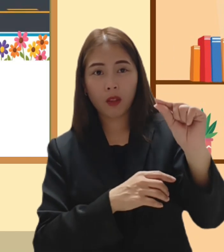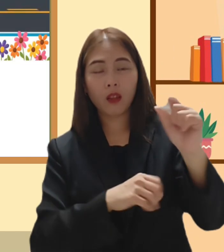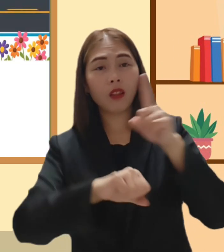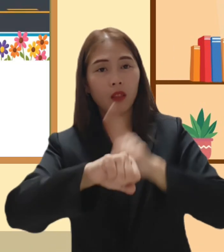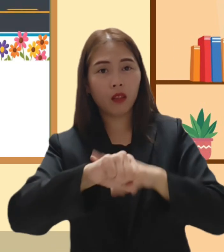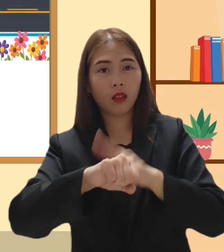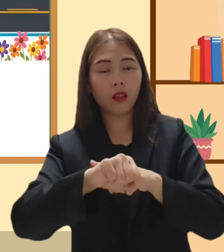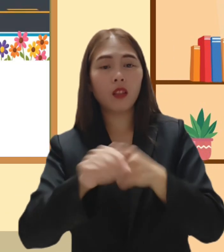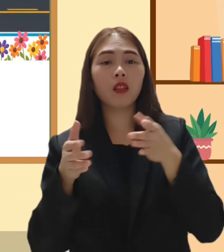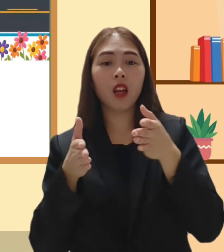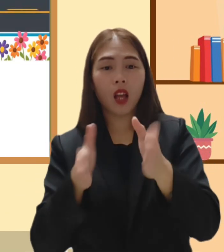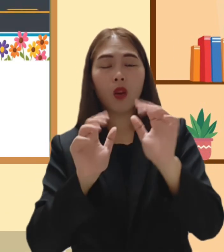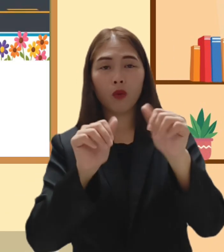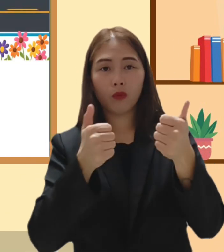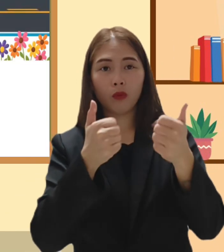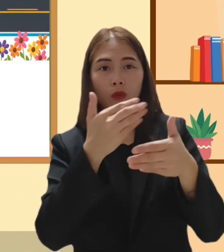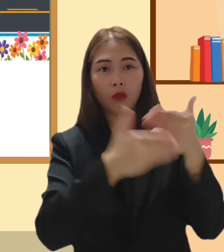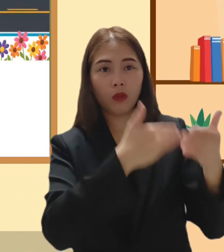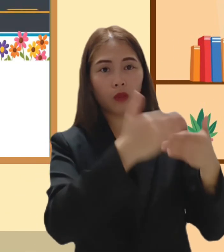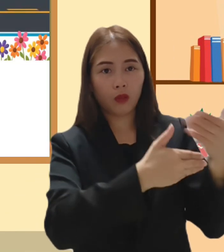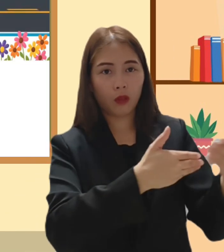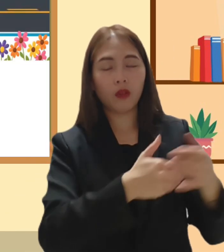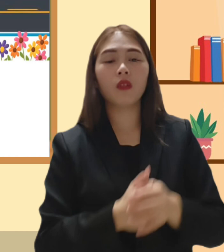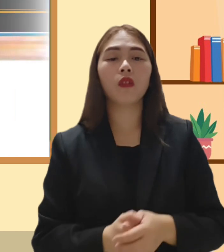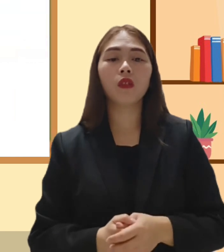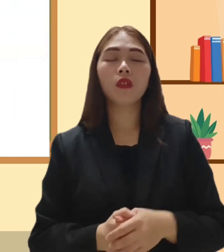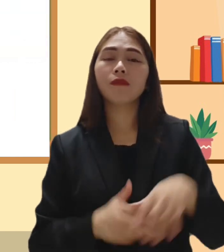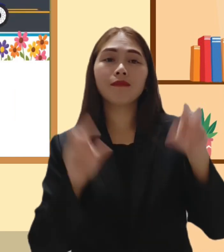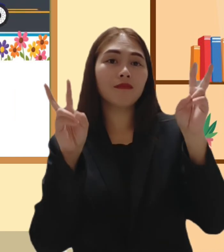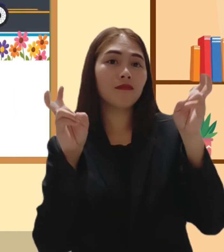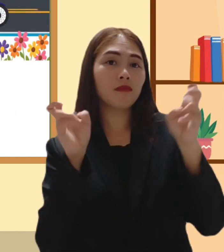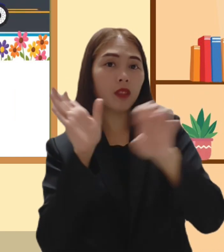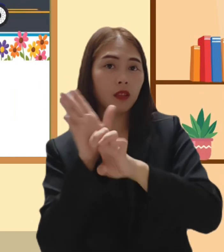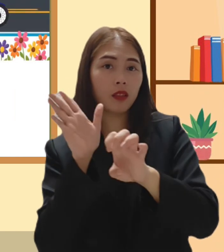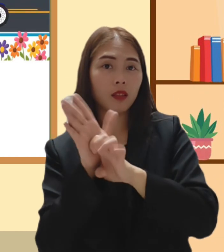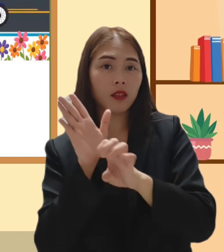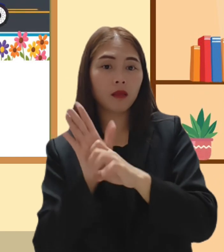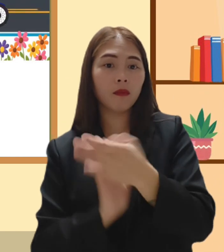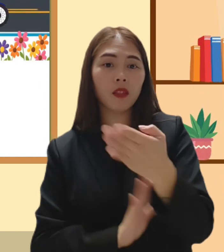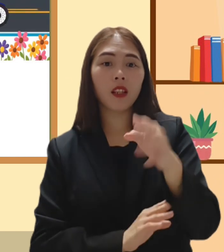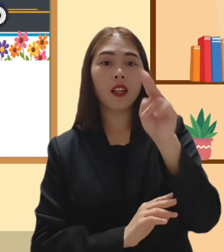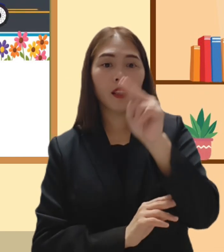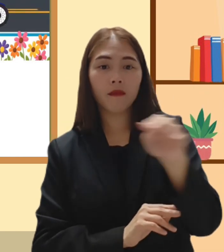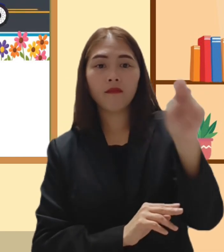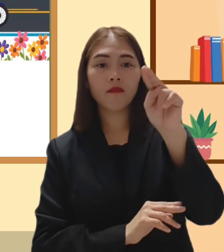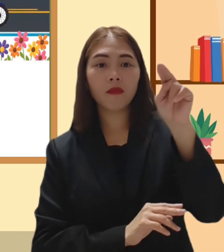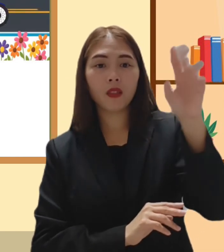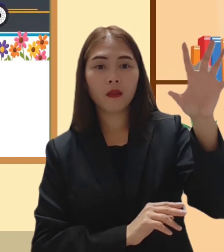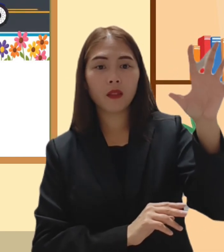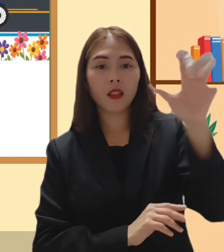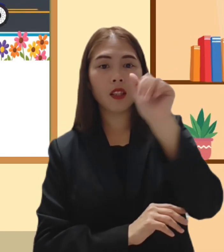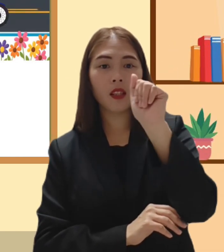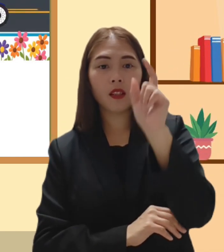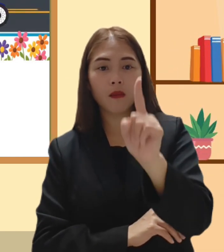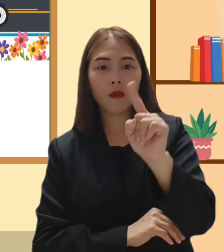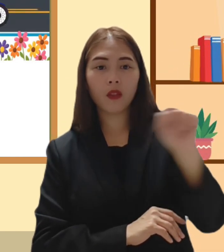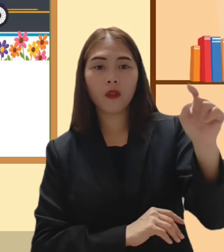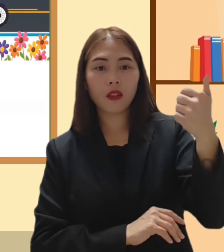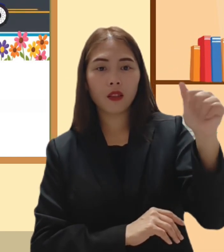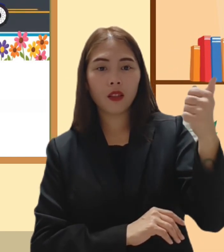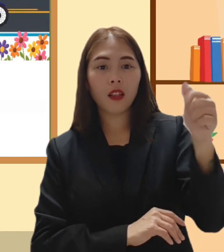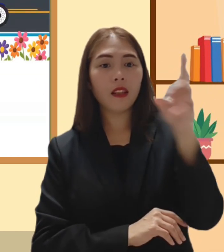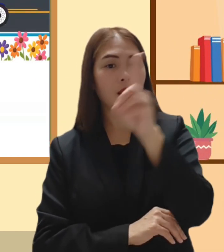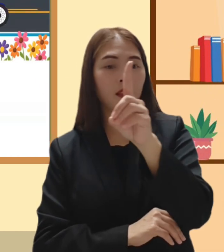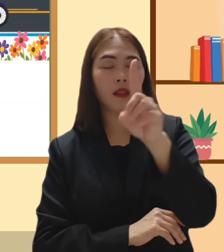of speed and time. That's an arithmetic series. On this example, n equals 5, a sub